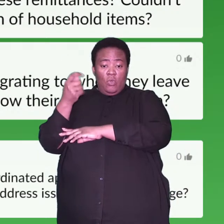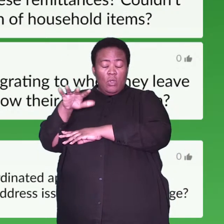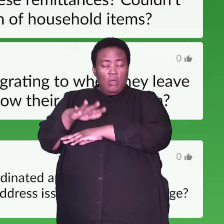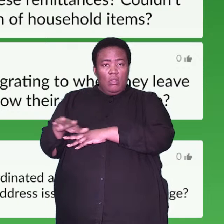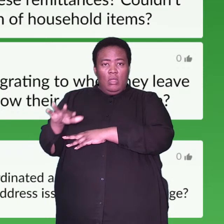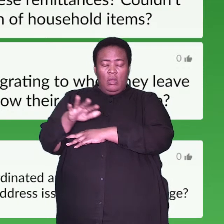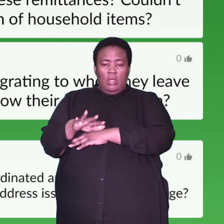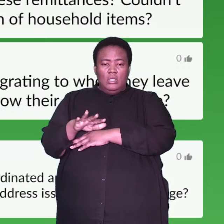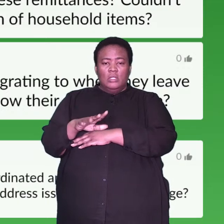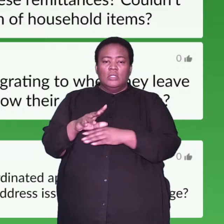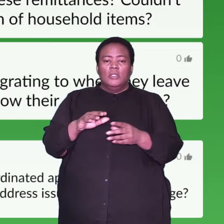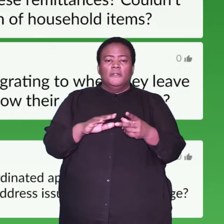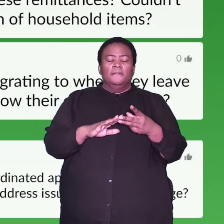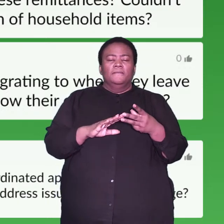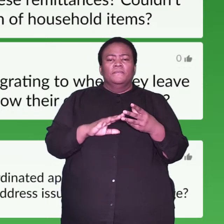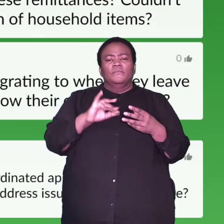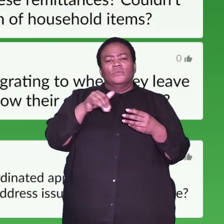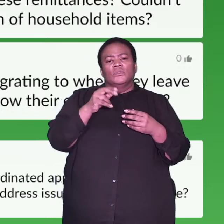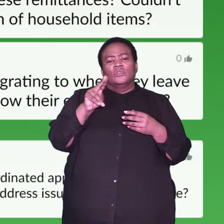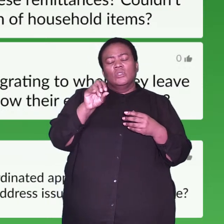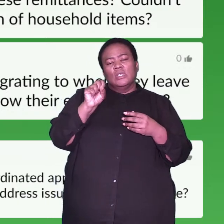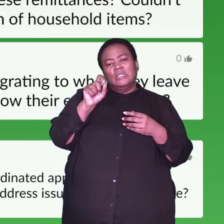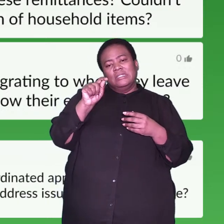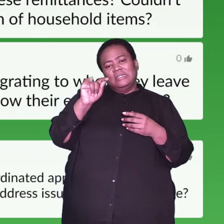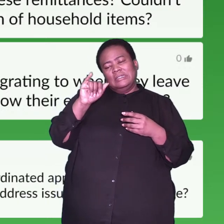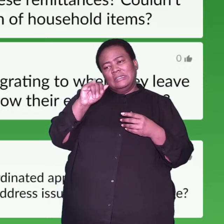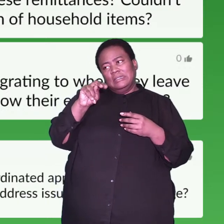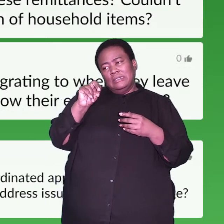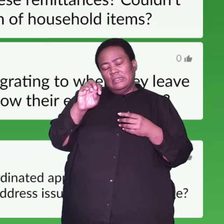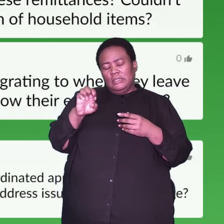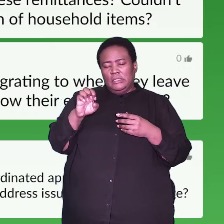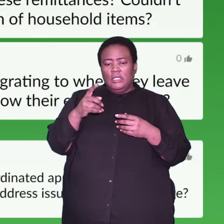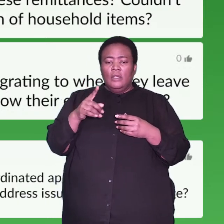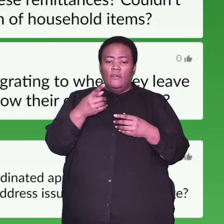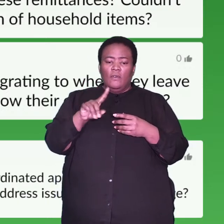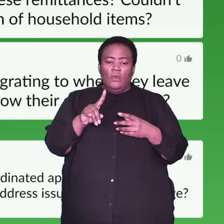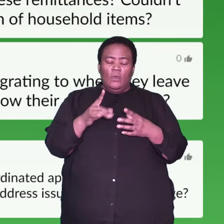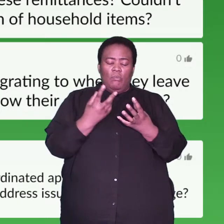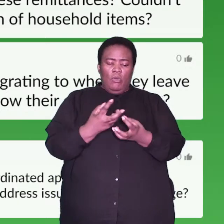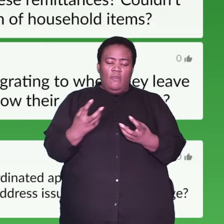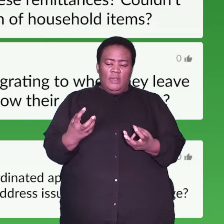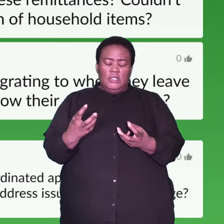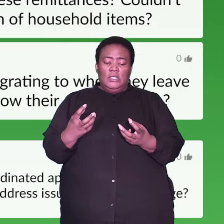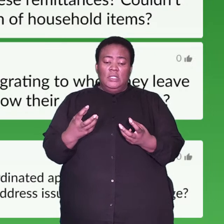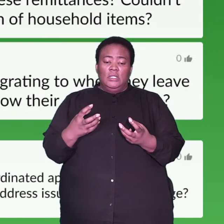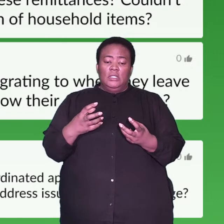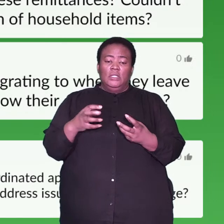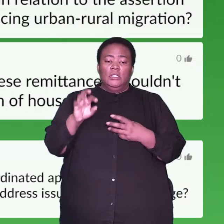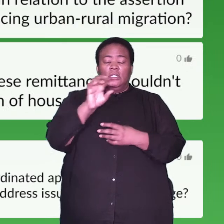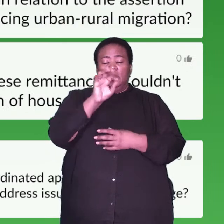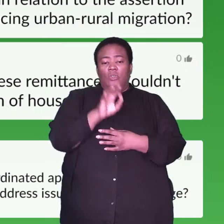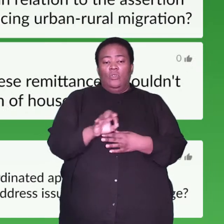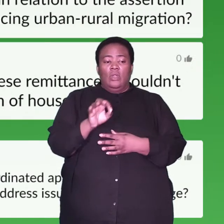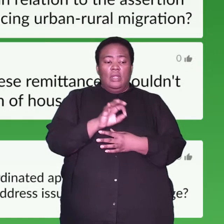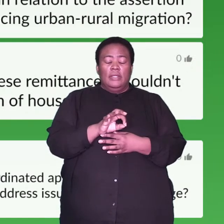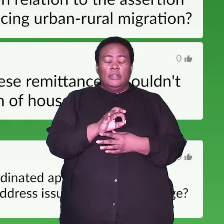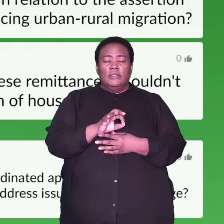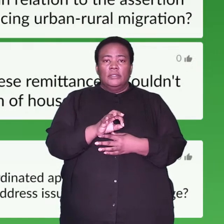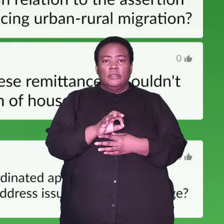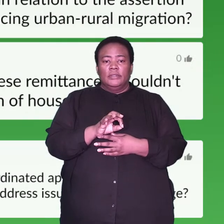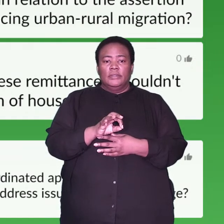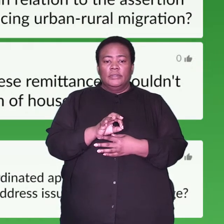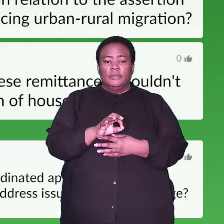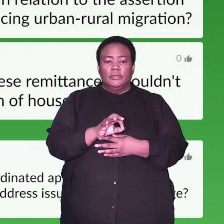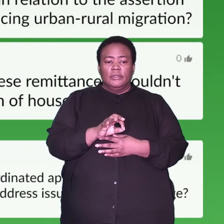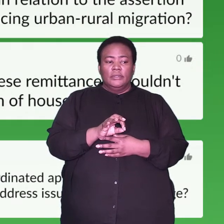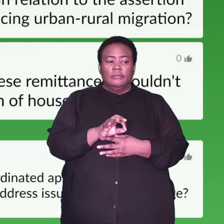Turning to Justin, Blessing has a question for the poverty rates between rural and urban areas. Sorry, are the poverty